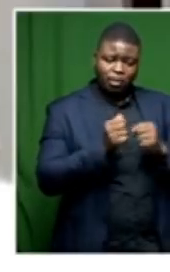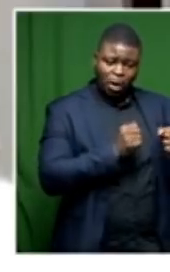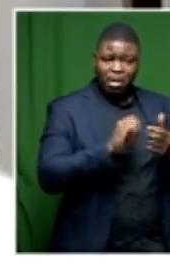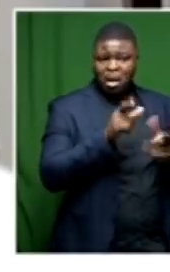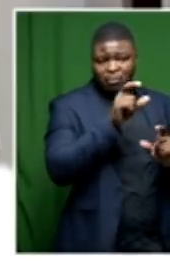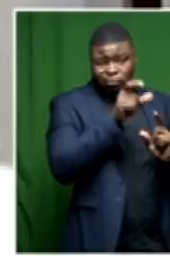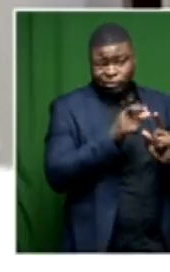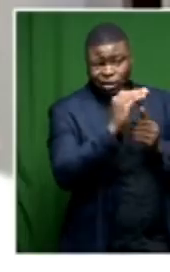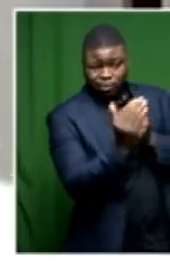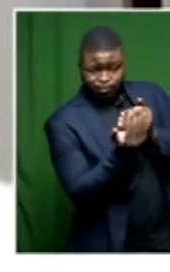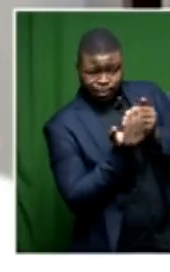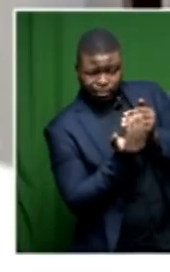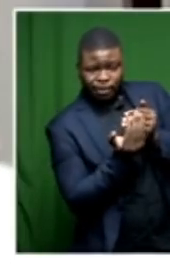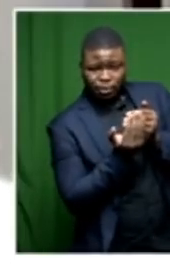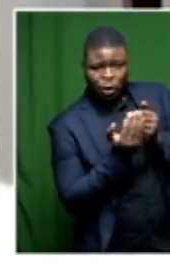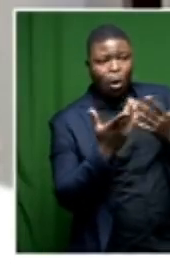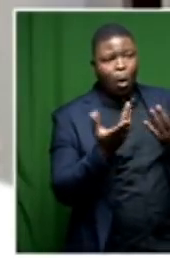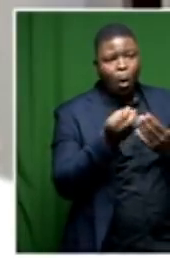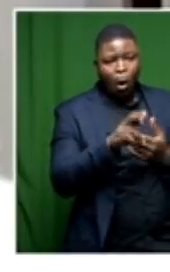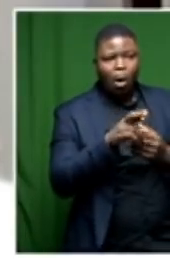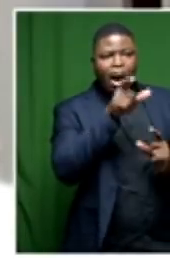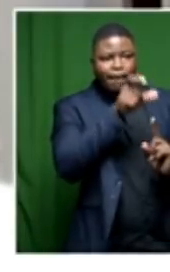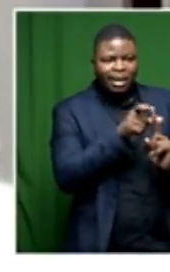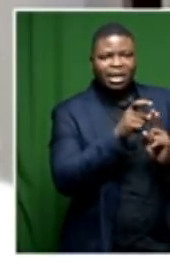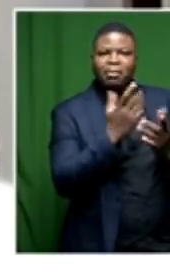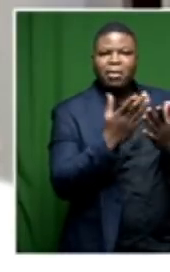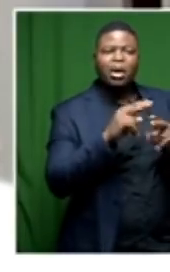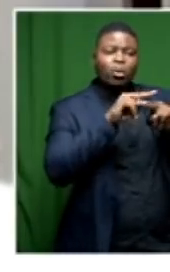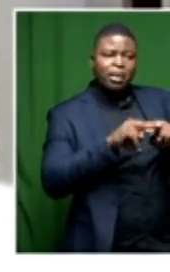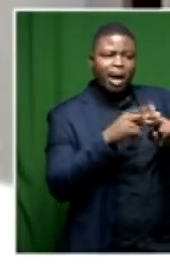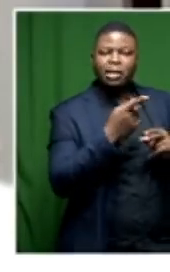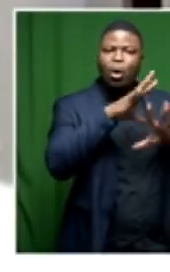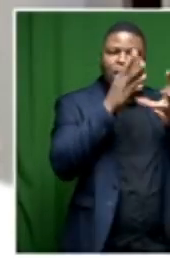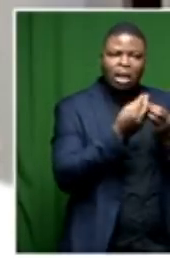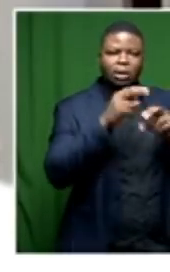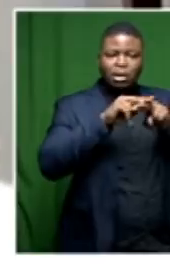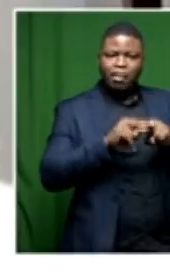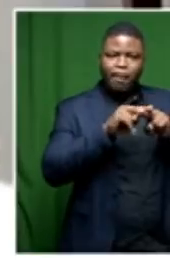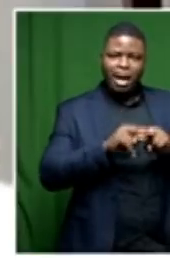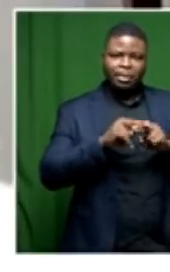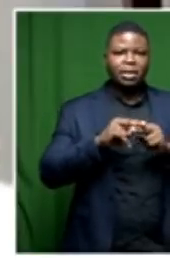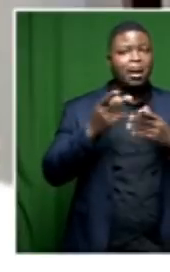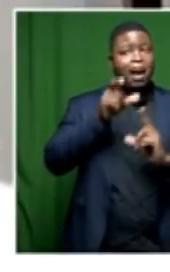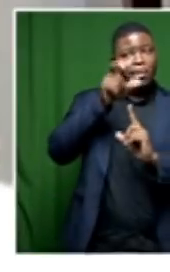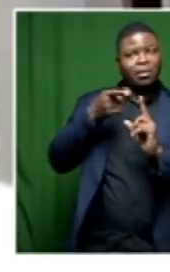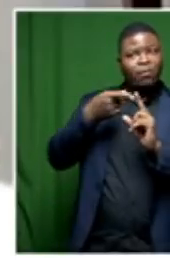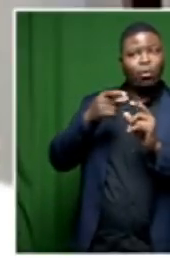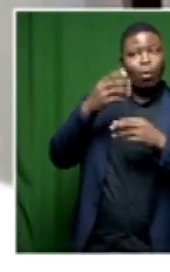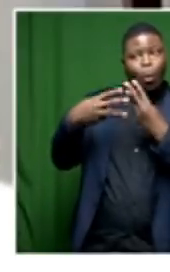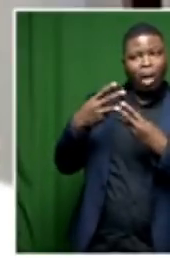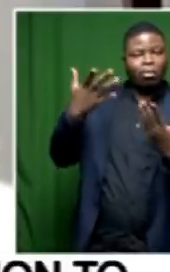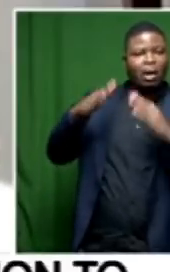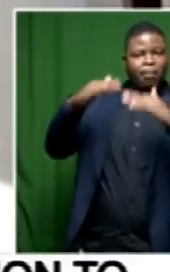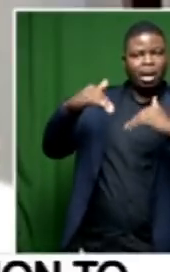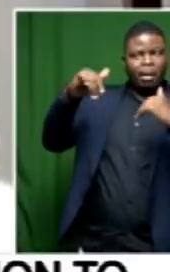companion, or a dependent. Based on the evidence that we